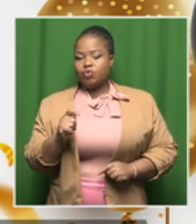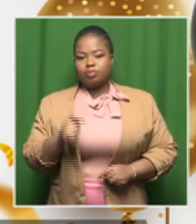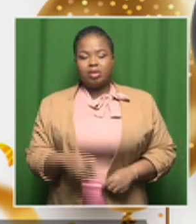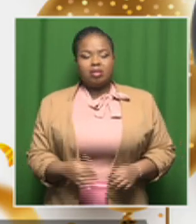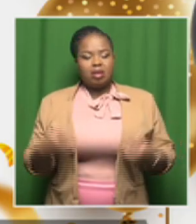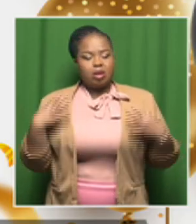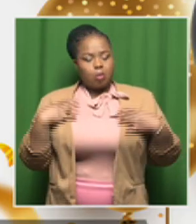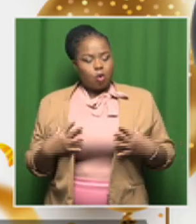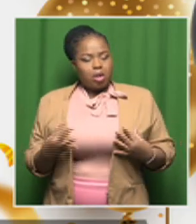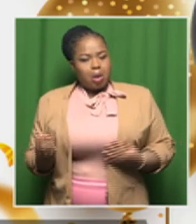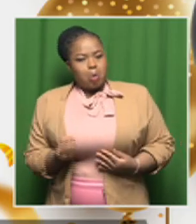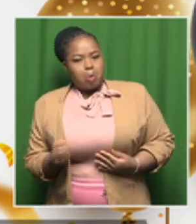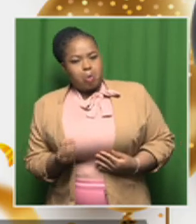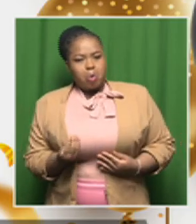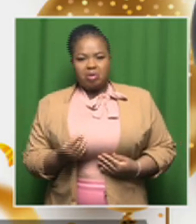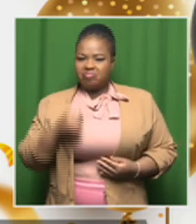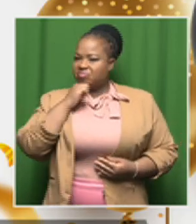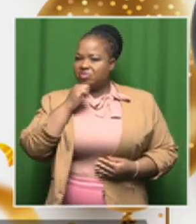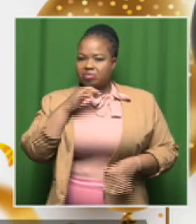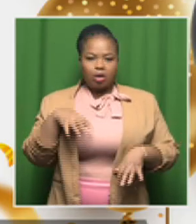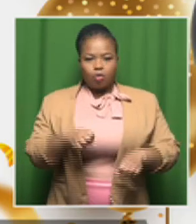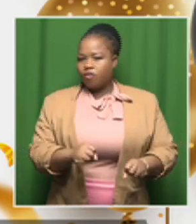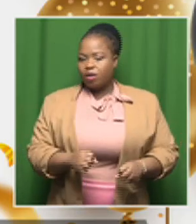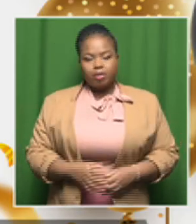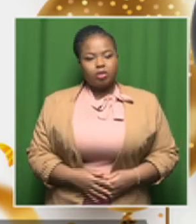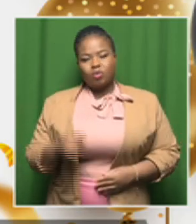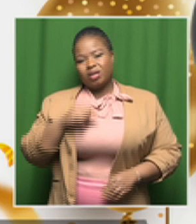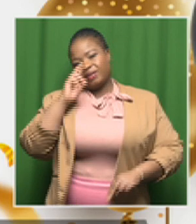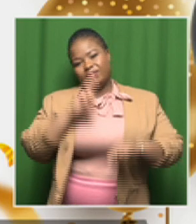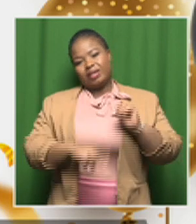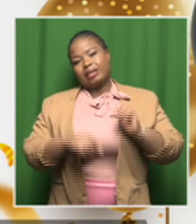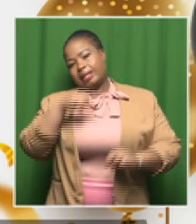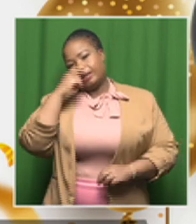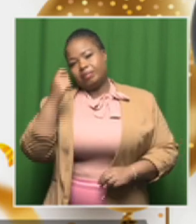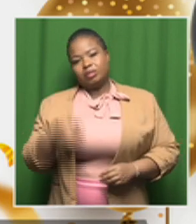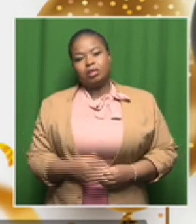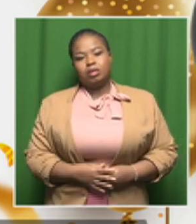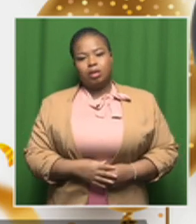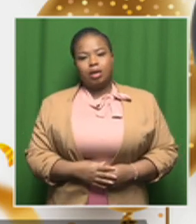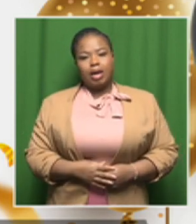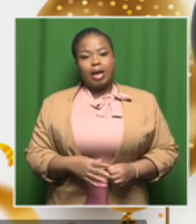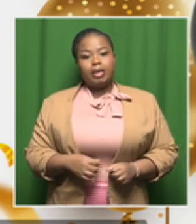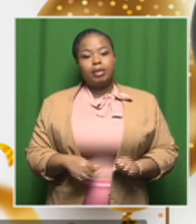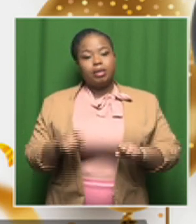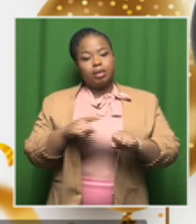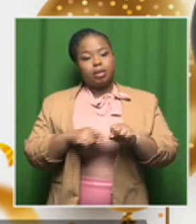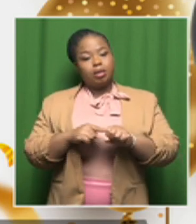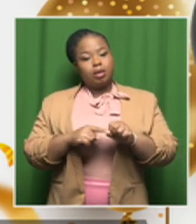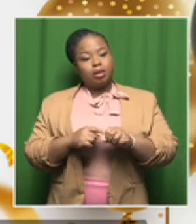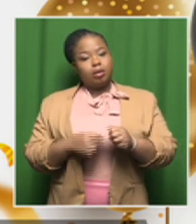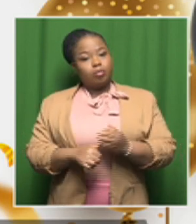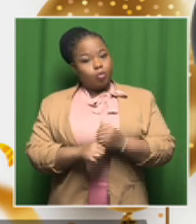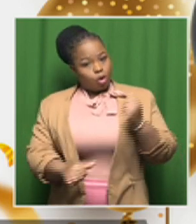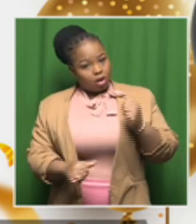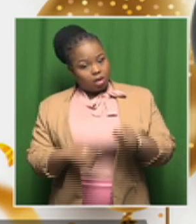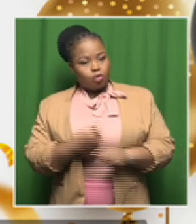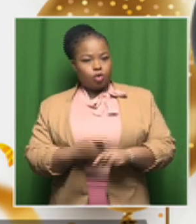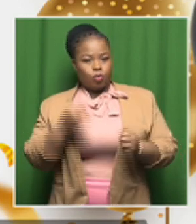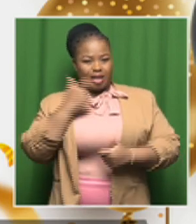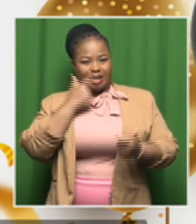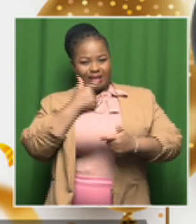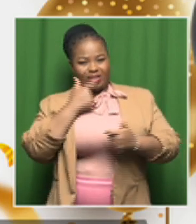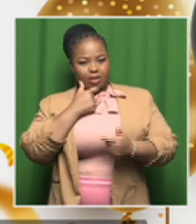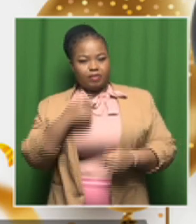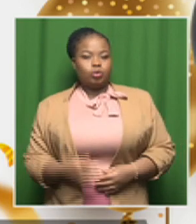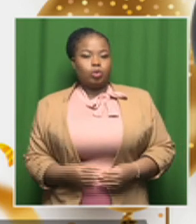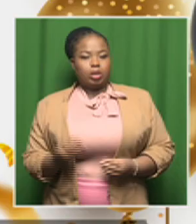to take over. We've given them funny names like Poopol and Whoopie Whoopie. And once you start laughing at your aches